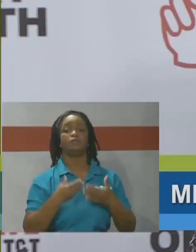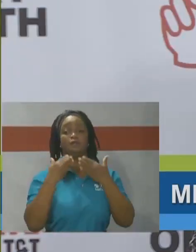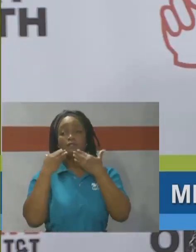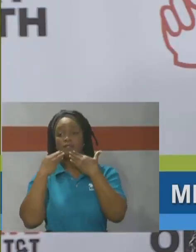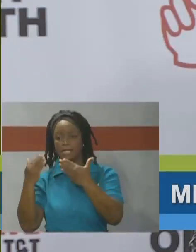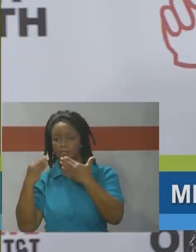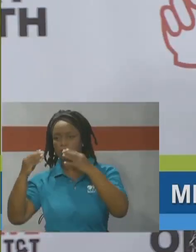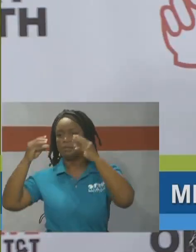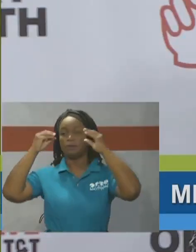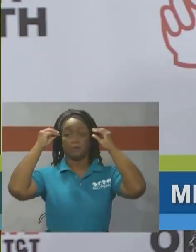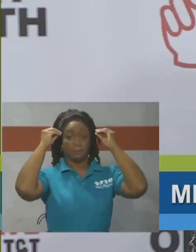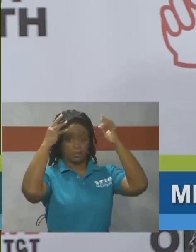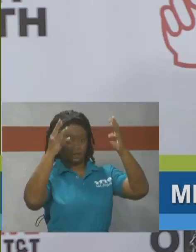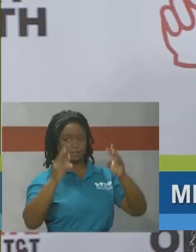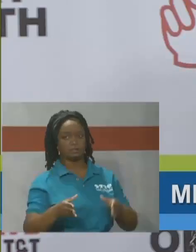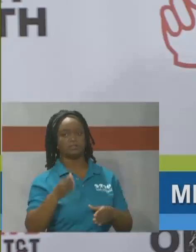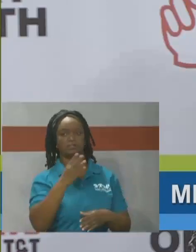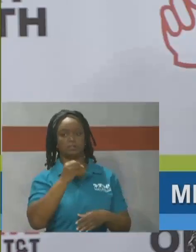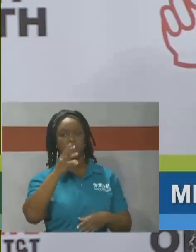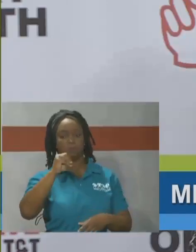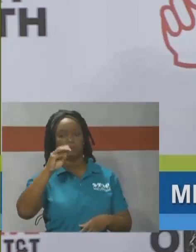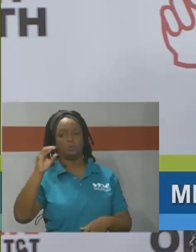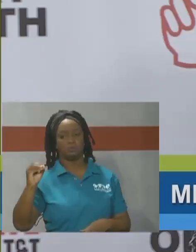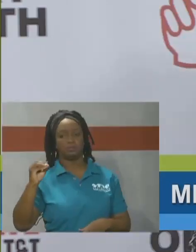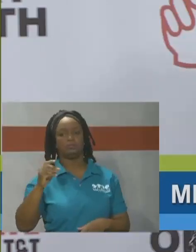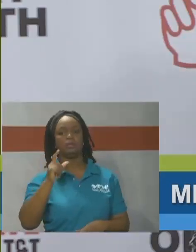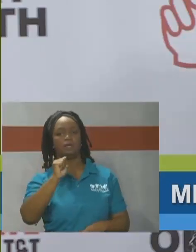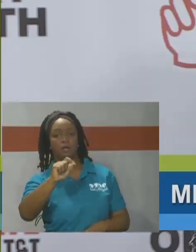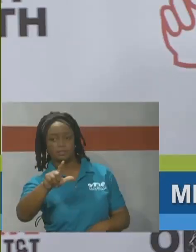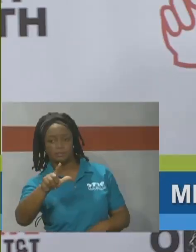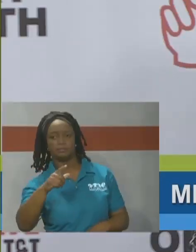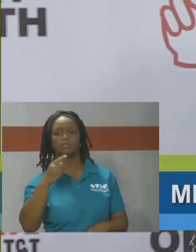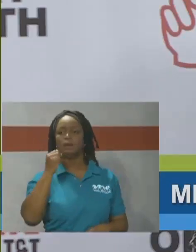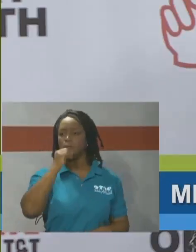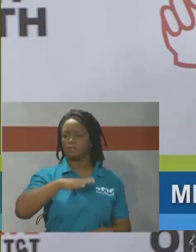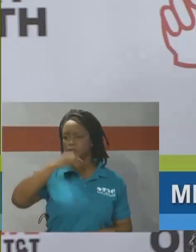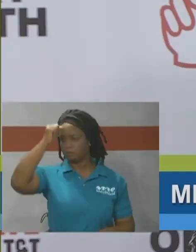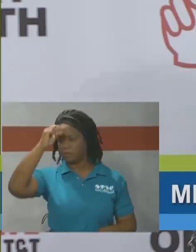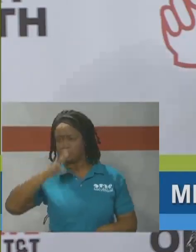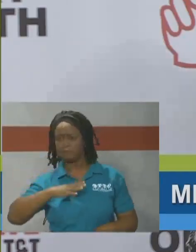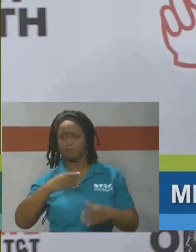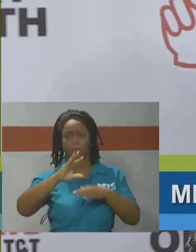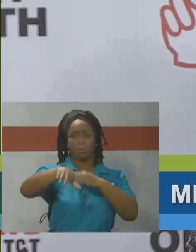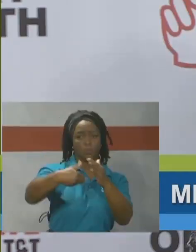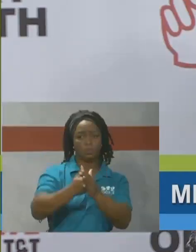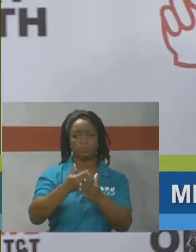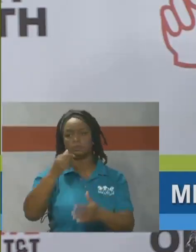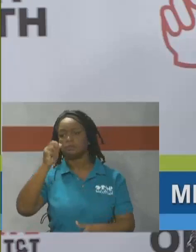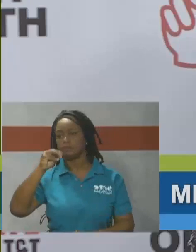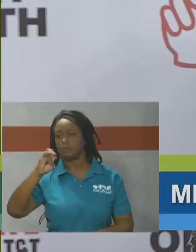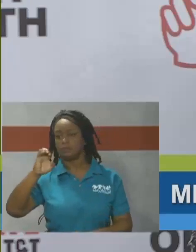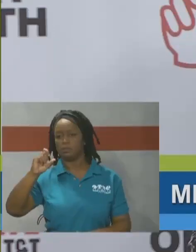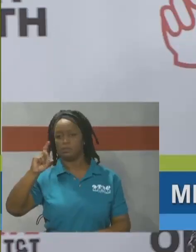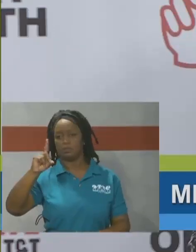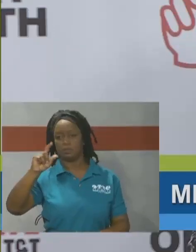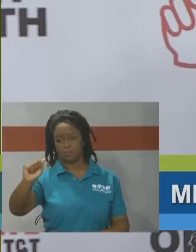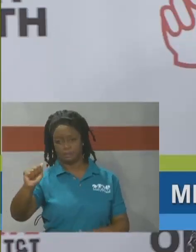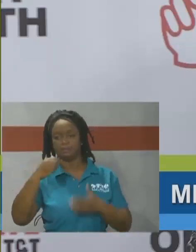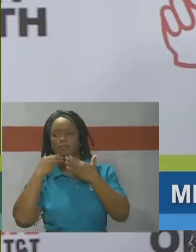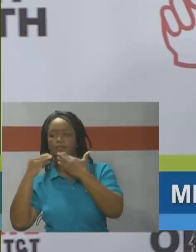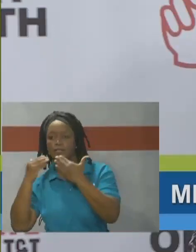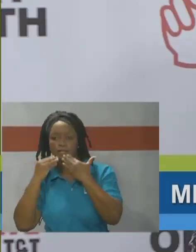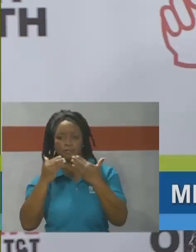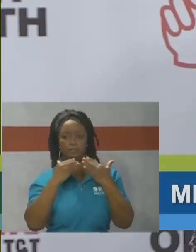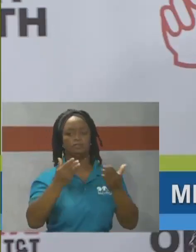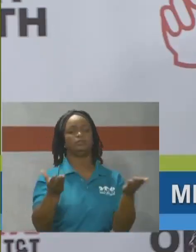Chief Medical Officer, Mr. Al Alexander, ladies and gentlemen, members of the media. Thanks for inviting me again to discuss with you